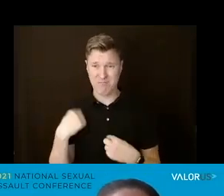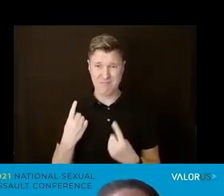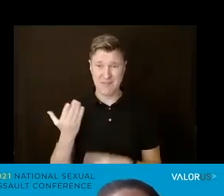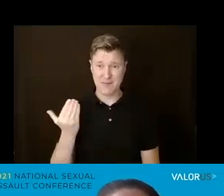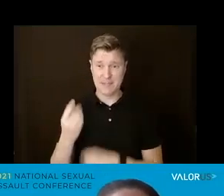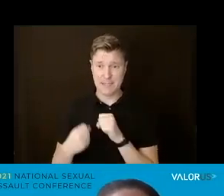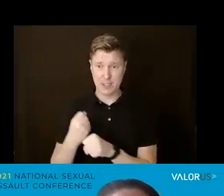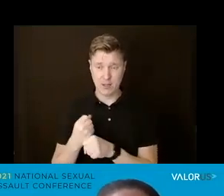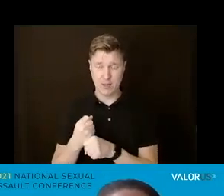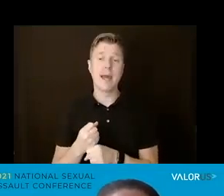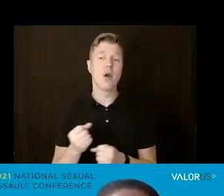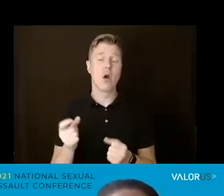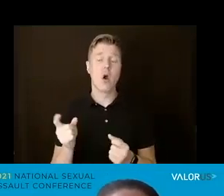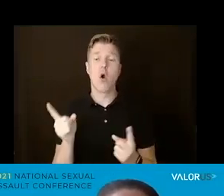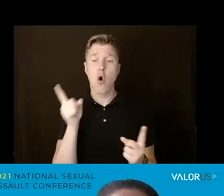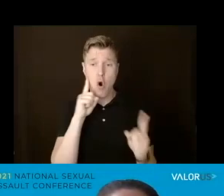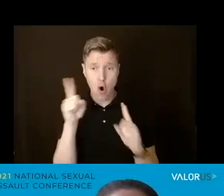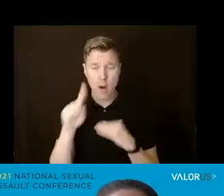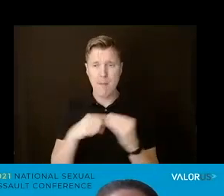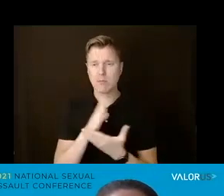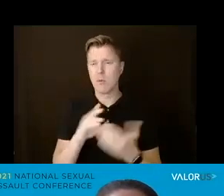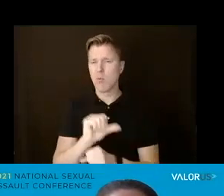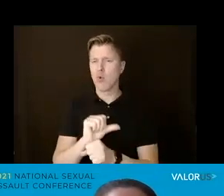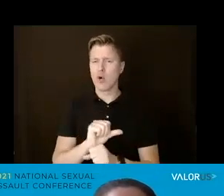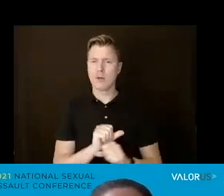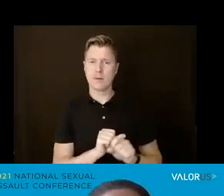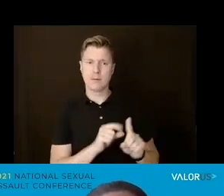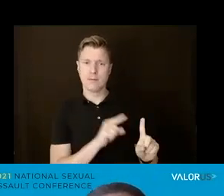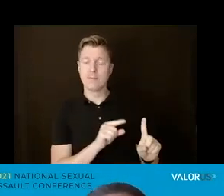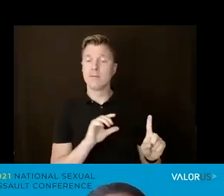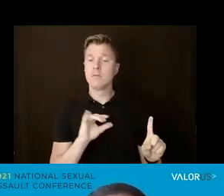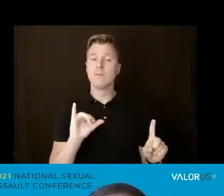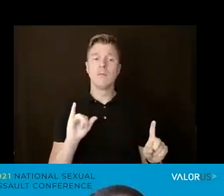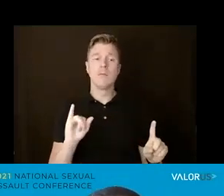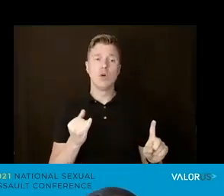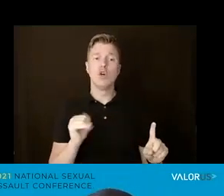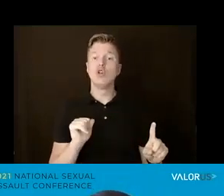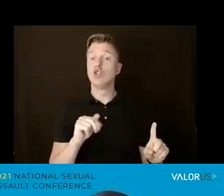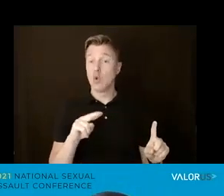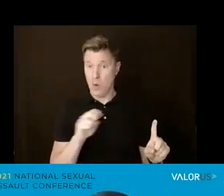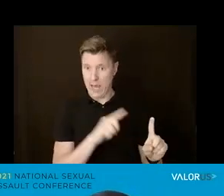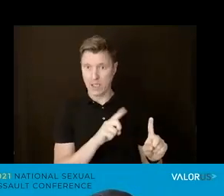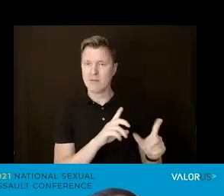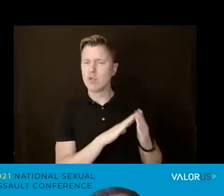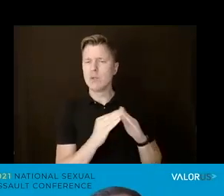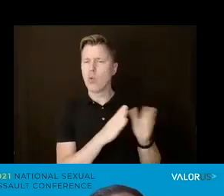about some really groundbreaking work that Joanne, and community organizing project that Joanne was